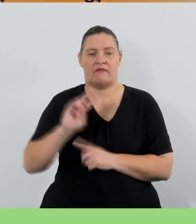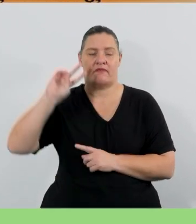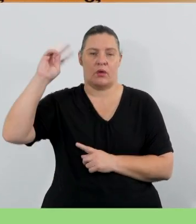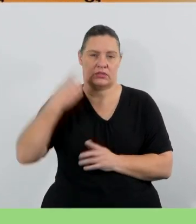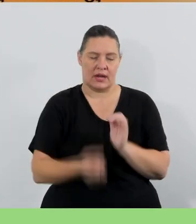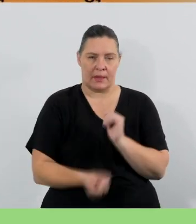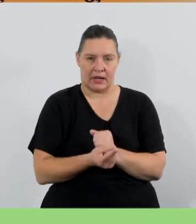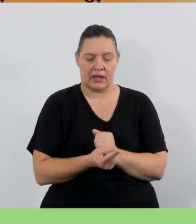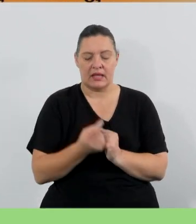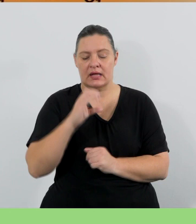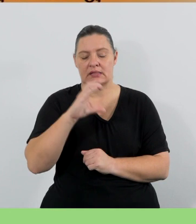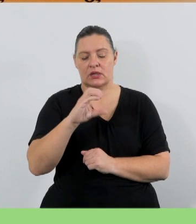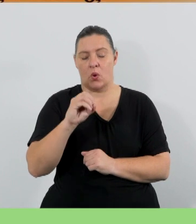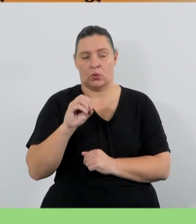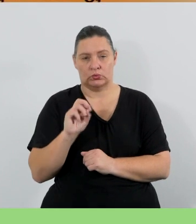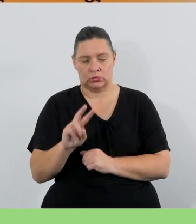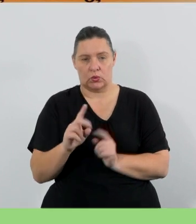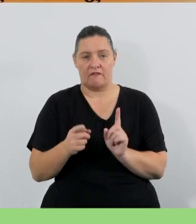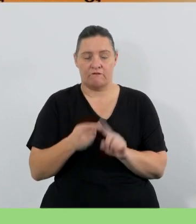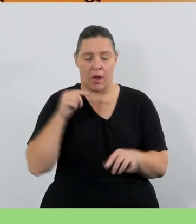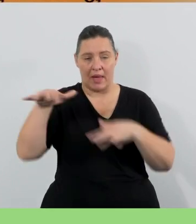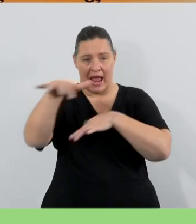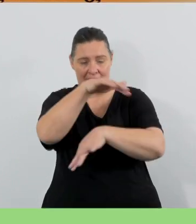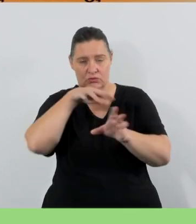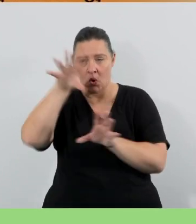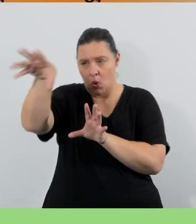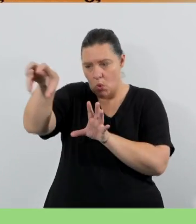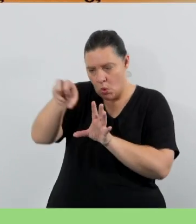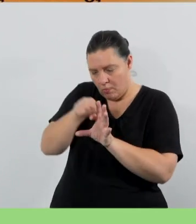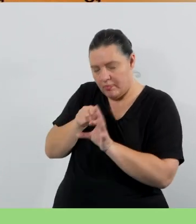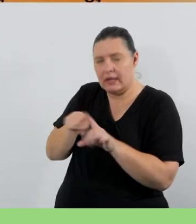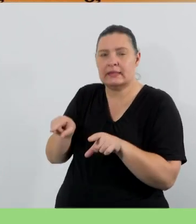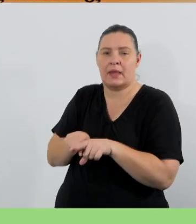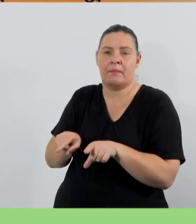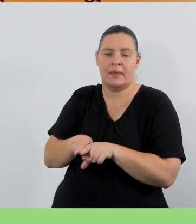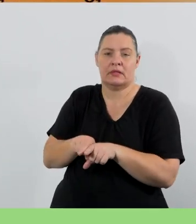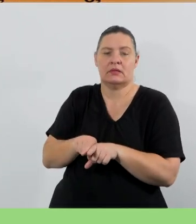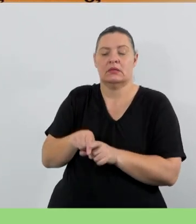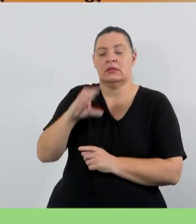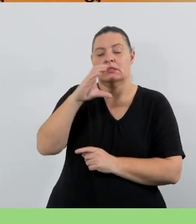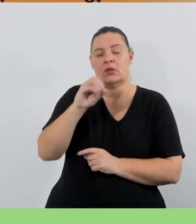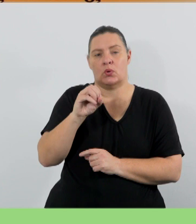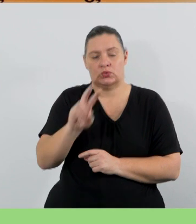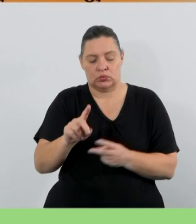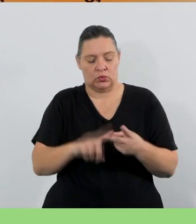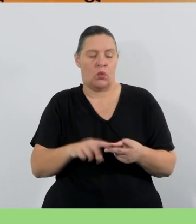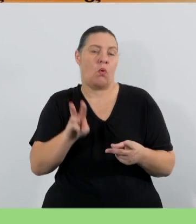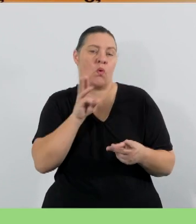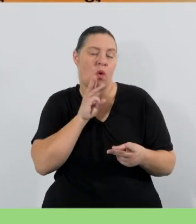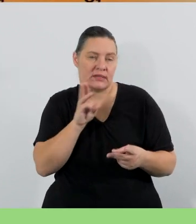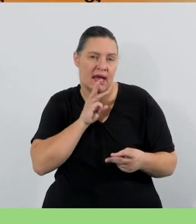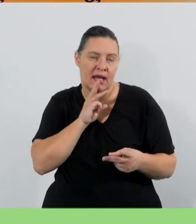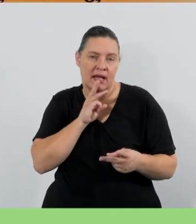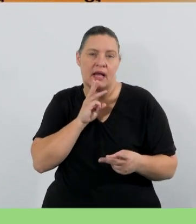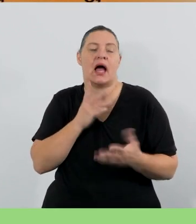photosynthesis, and then the carbon dioxide from the atmosphere is also taken in. So the carbon dioxide and the water